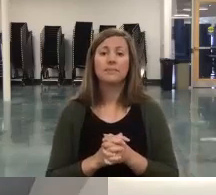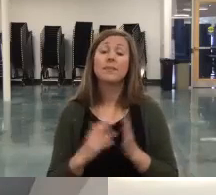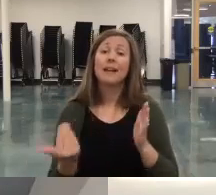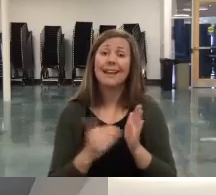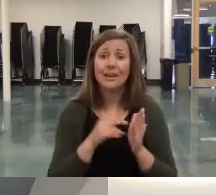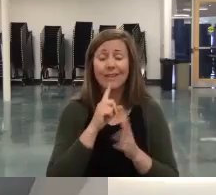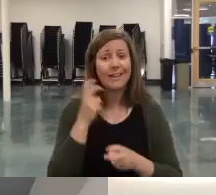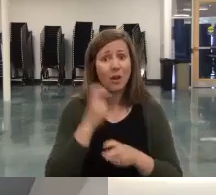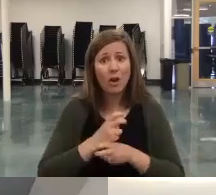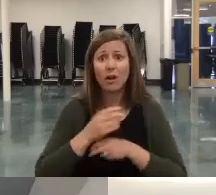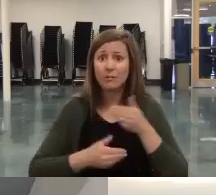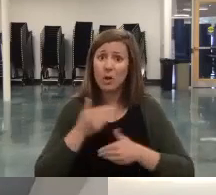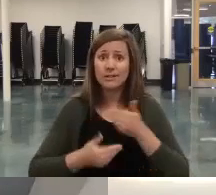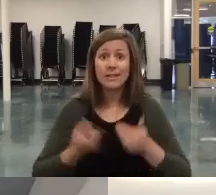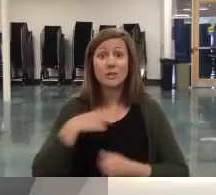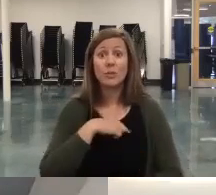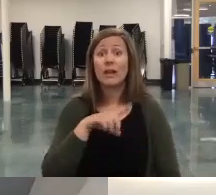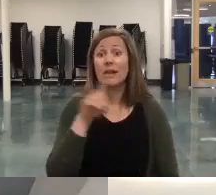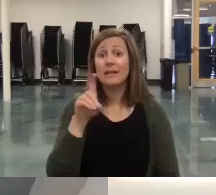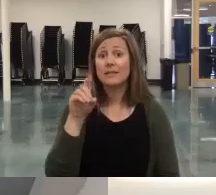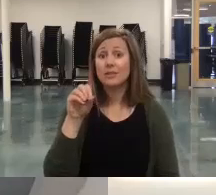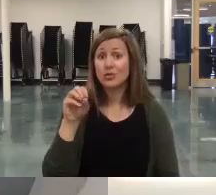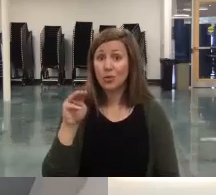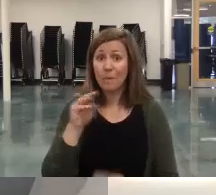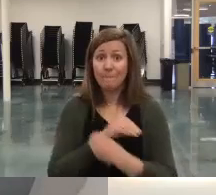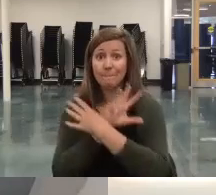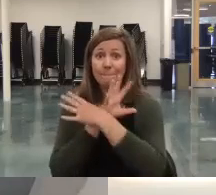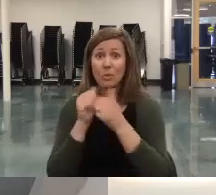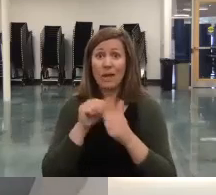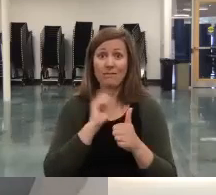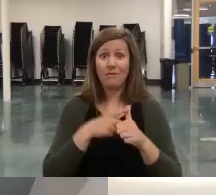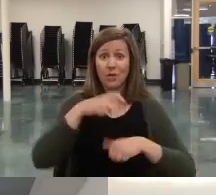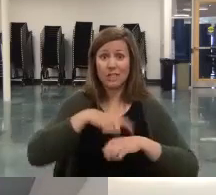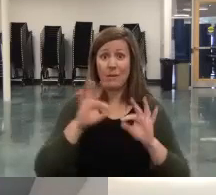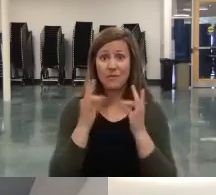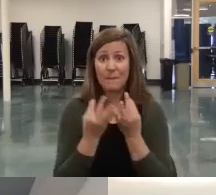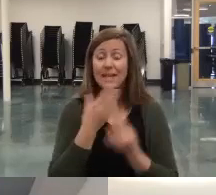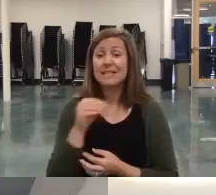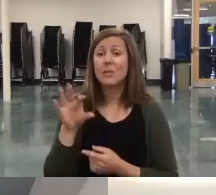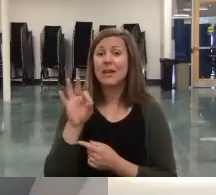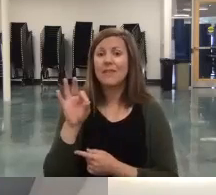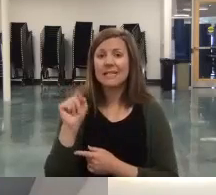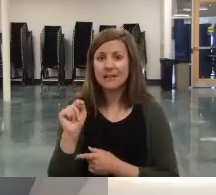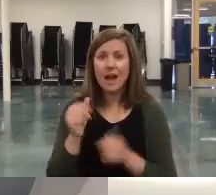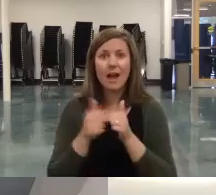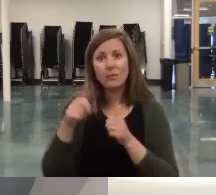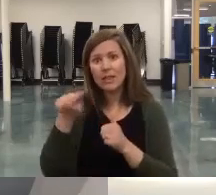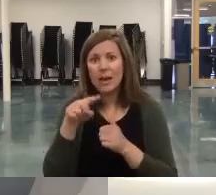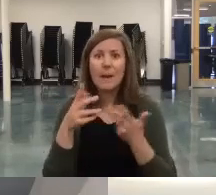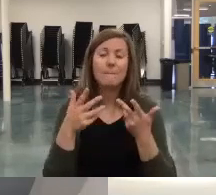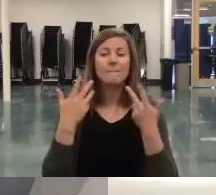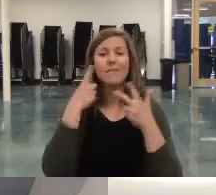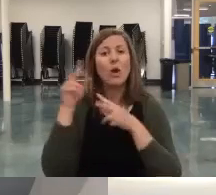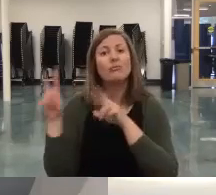difficult process. We Zoom with first-time families, and we FaceTime with them to give them tours